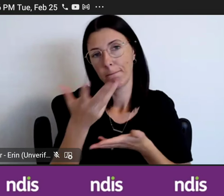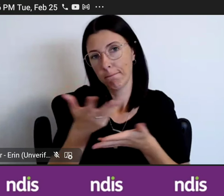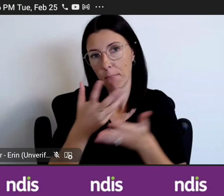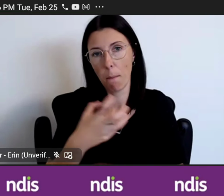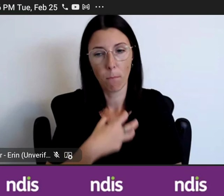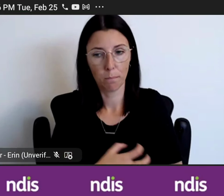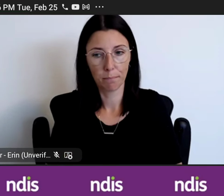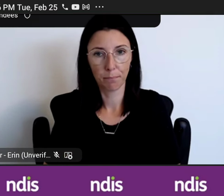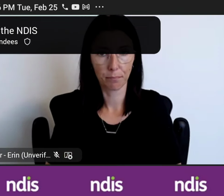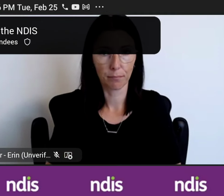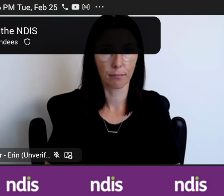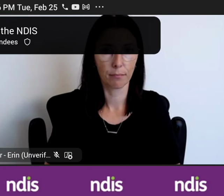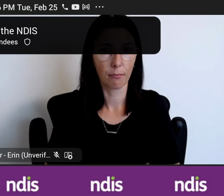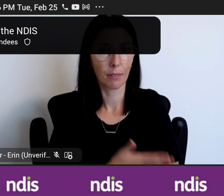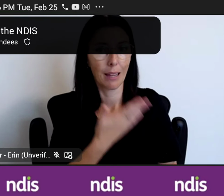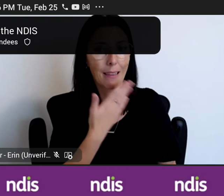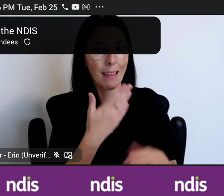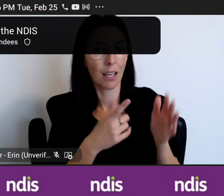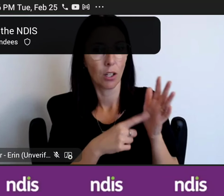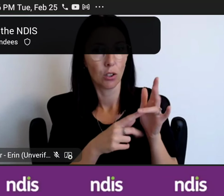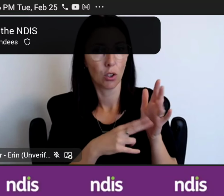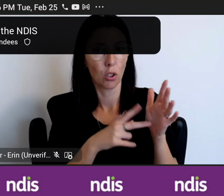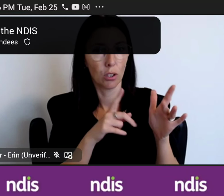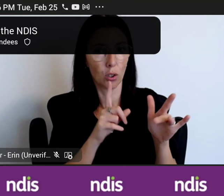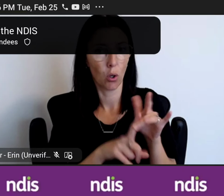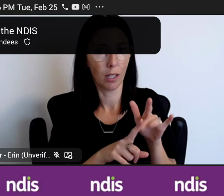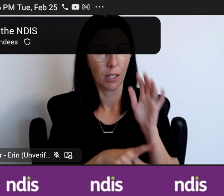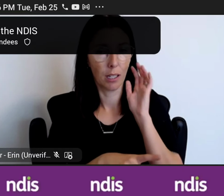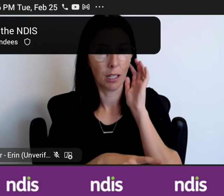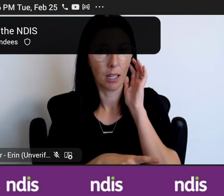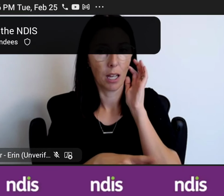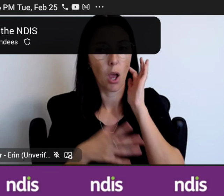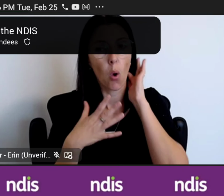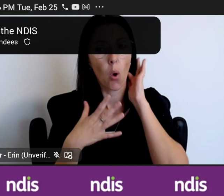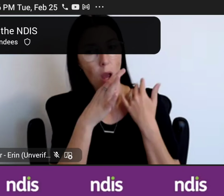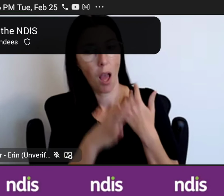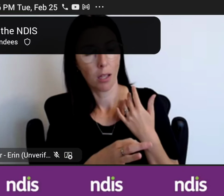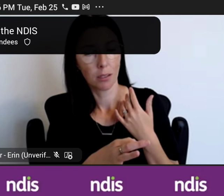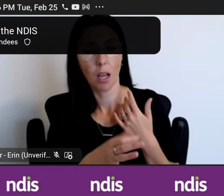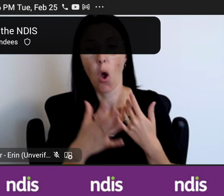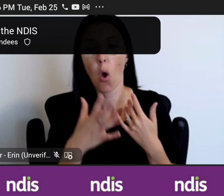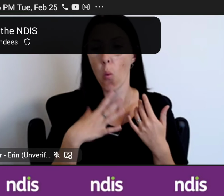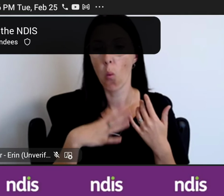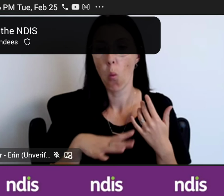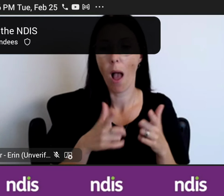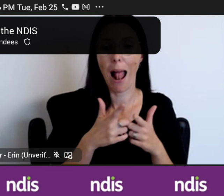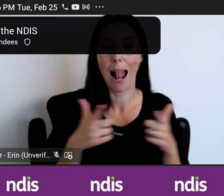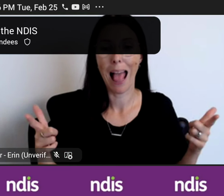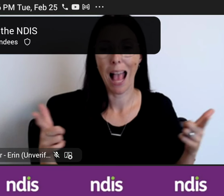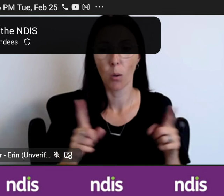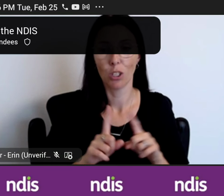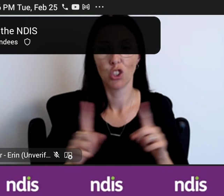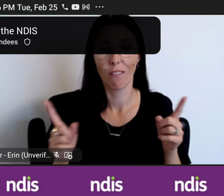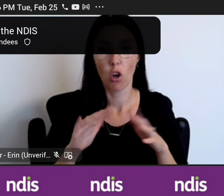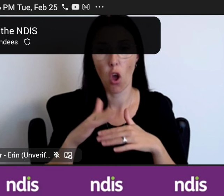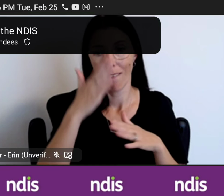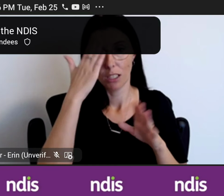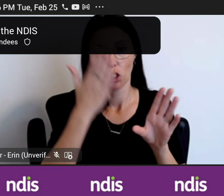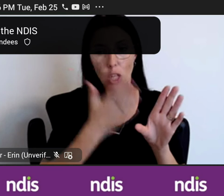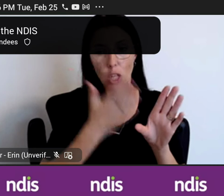Thanks, Tony. Well explained. If I could just ask now, why is the language different for psychosocial disability than